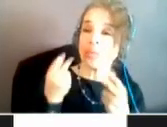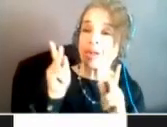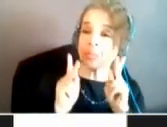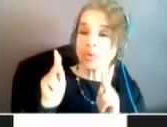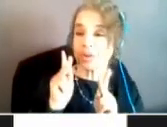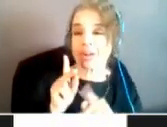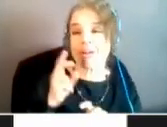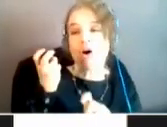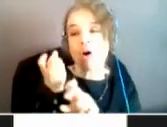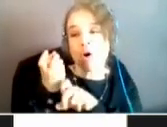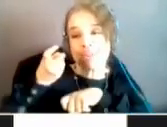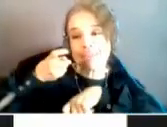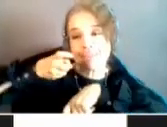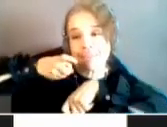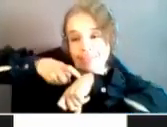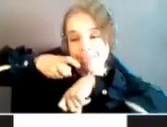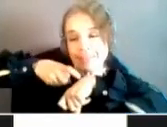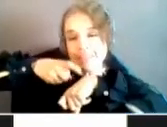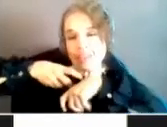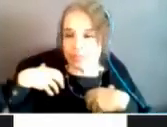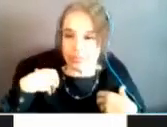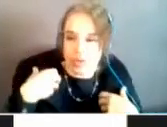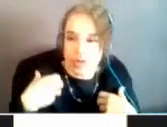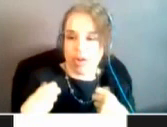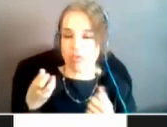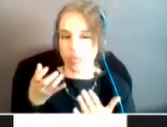have a really hard time recovering from that.